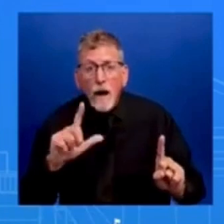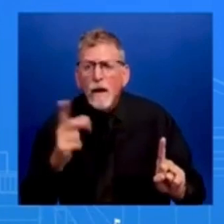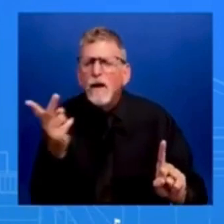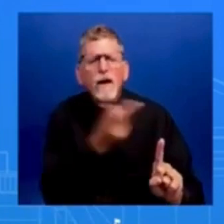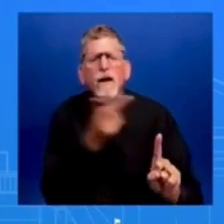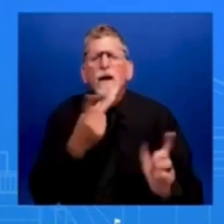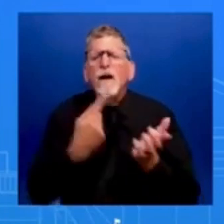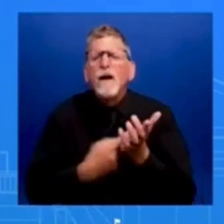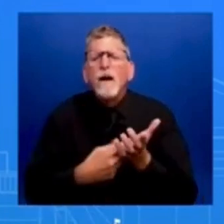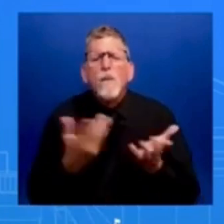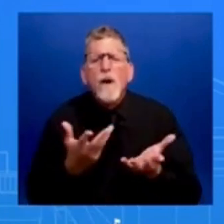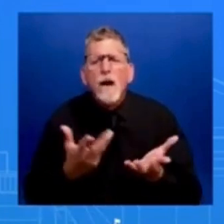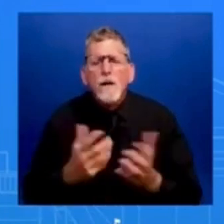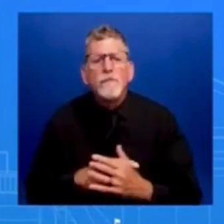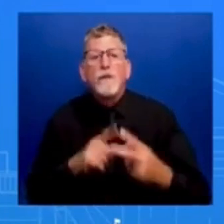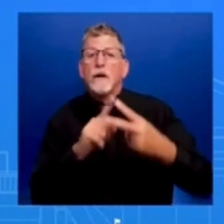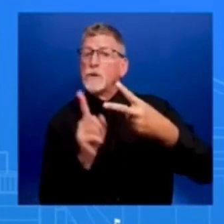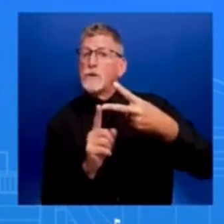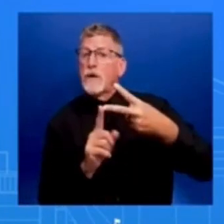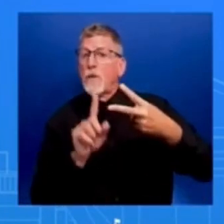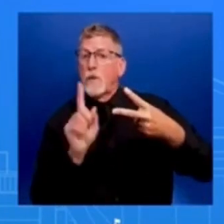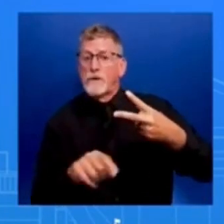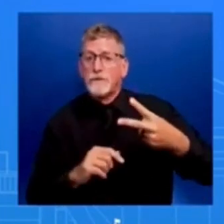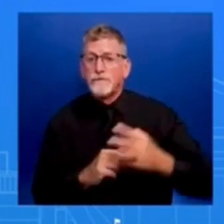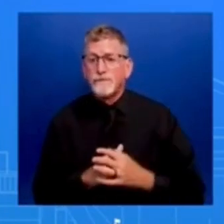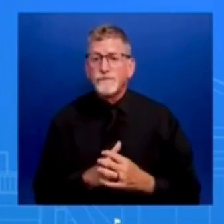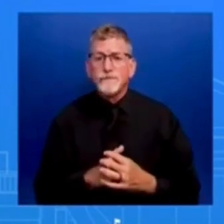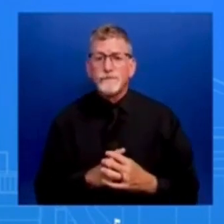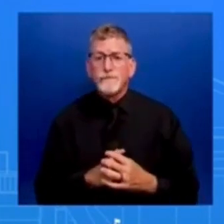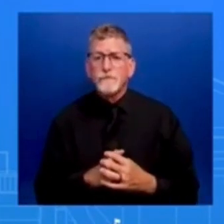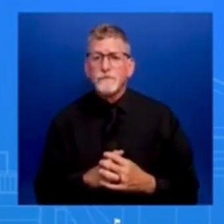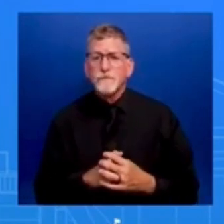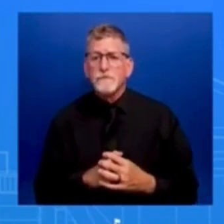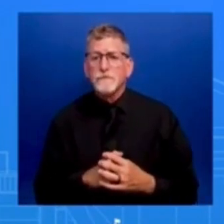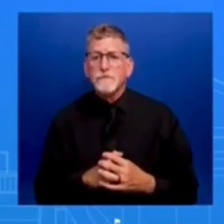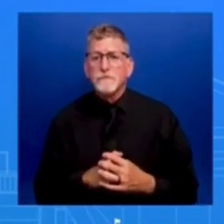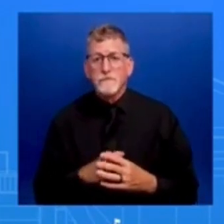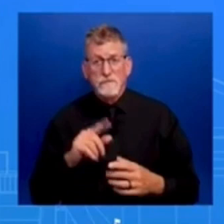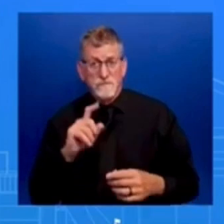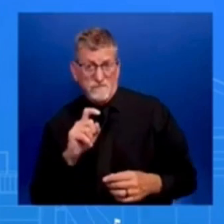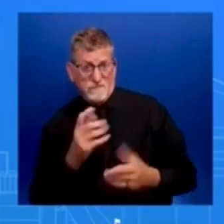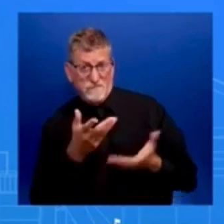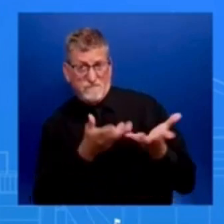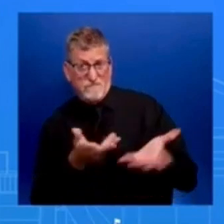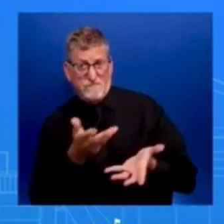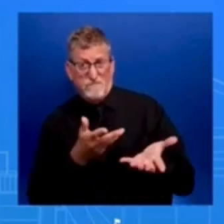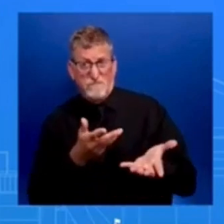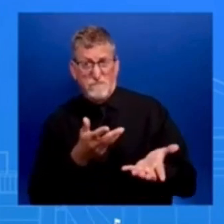serve considering his medical conditions as the Republican leader? So I'm not going to get into the medical condition